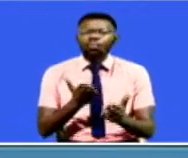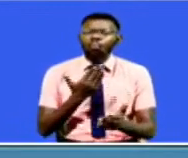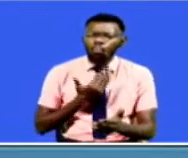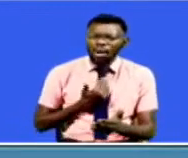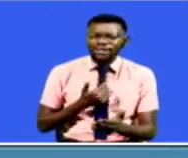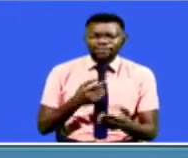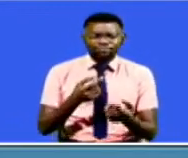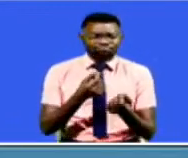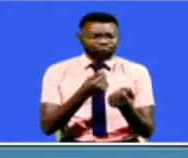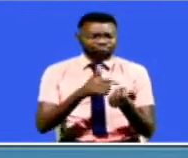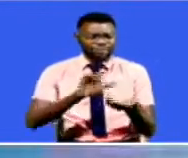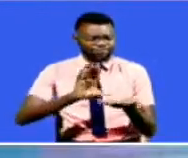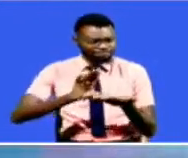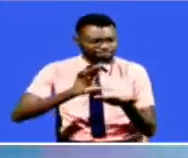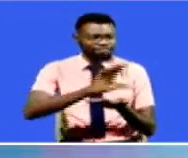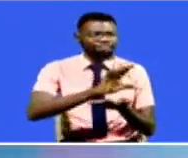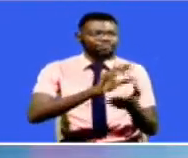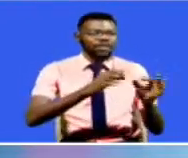compensation.